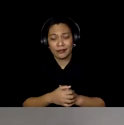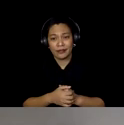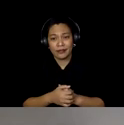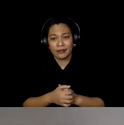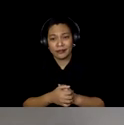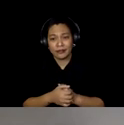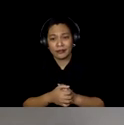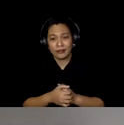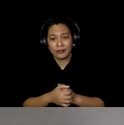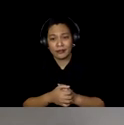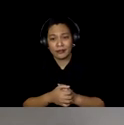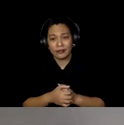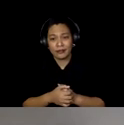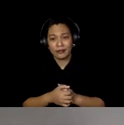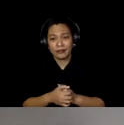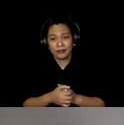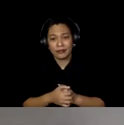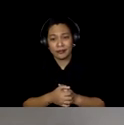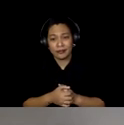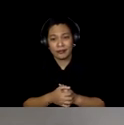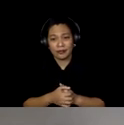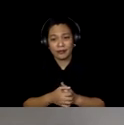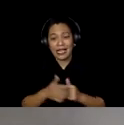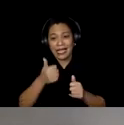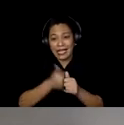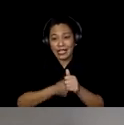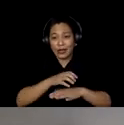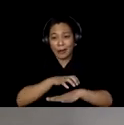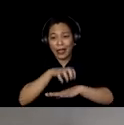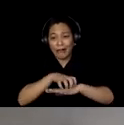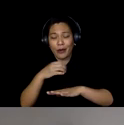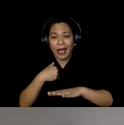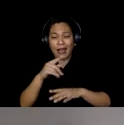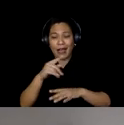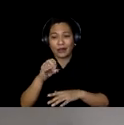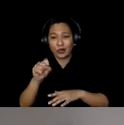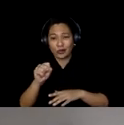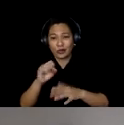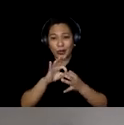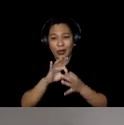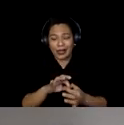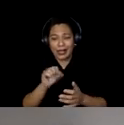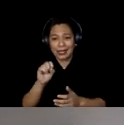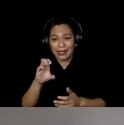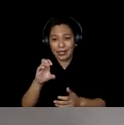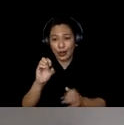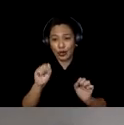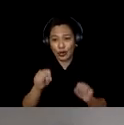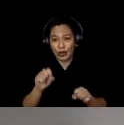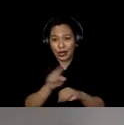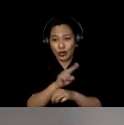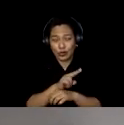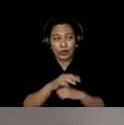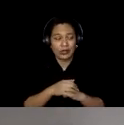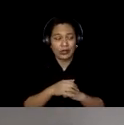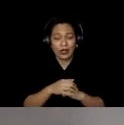the platforms, each one does sort of have tools related to SEO that you can use. So, I mean,